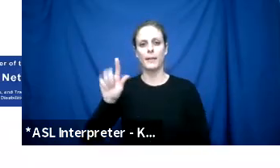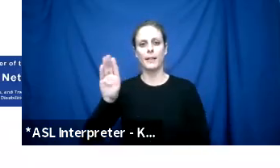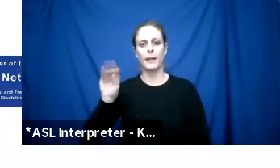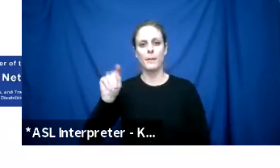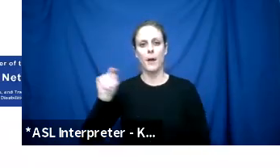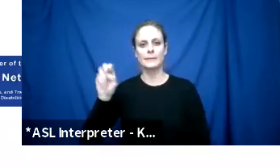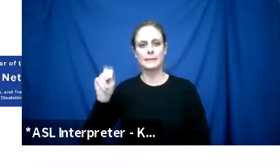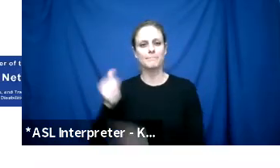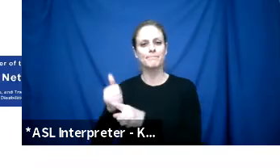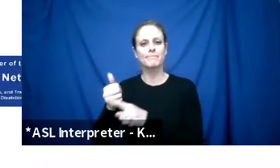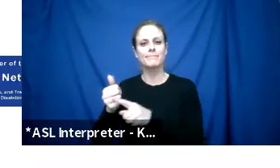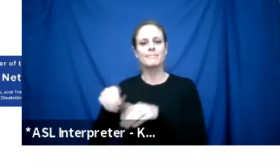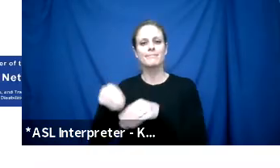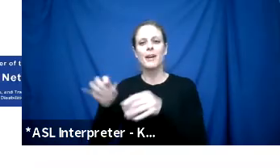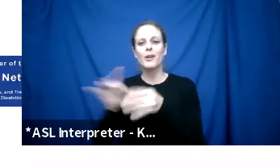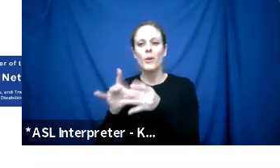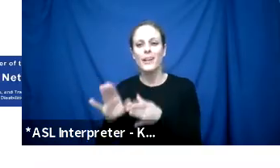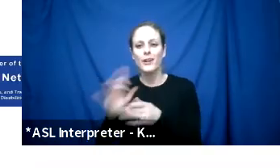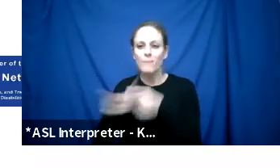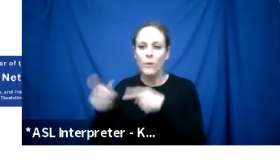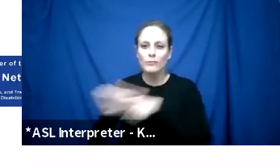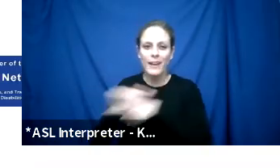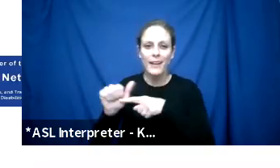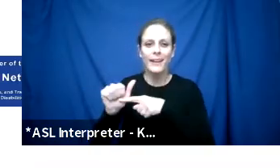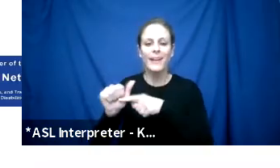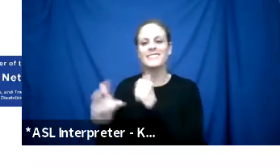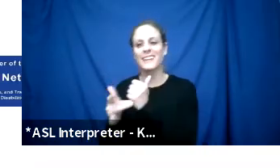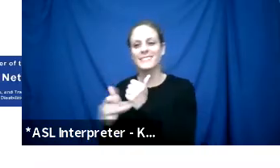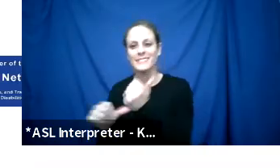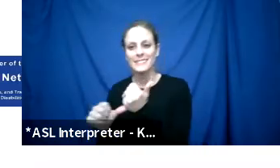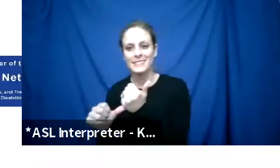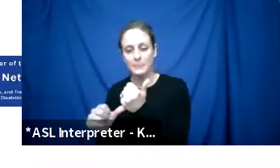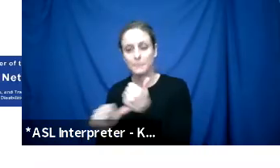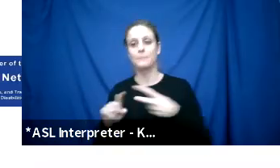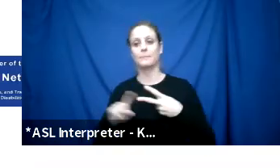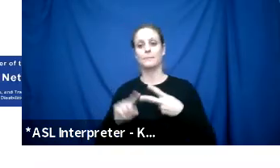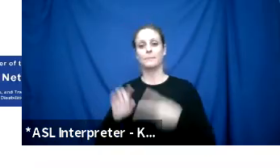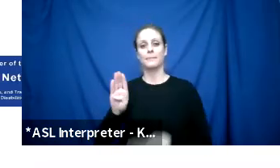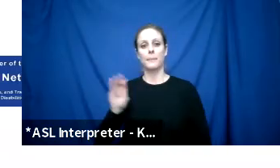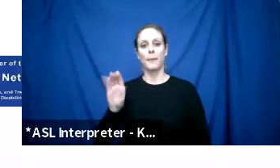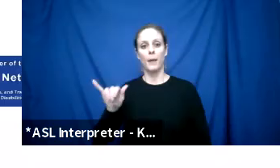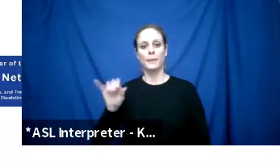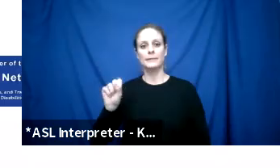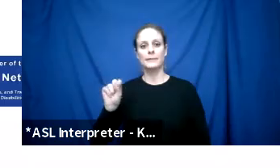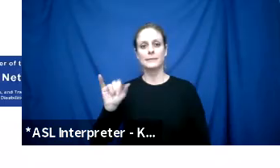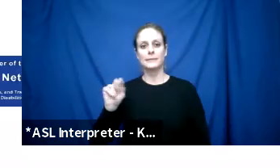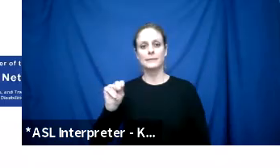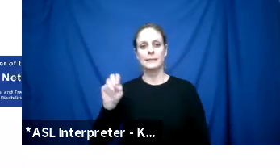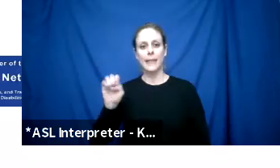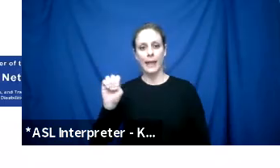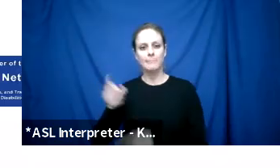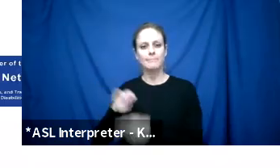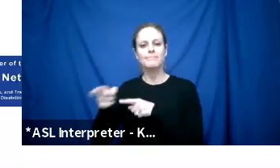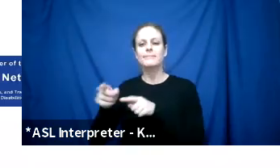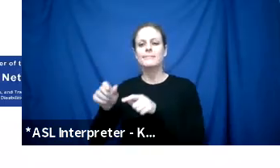at the U.S. Access Board. And Bobby Stinnett. Bobby is an accessibility specialist at the U.S. Access Board